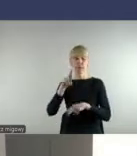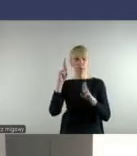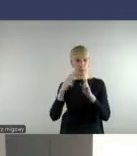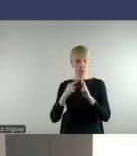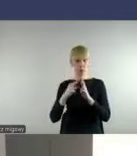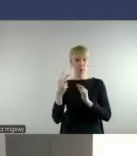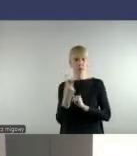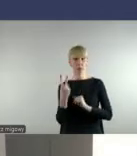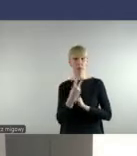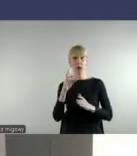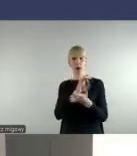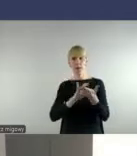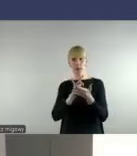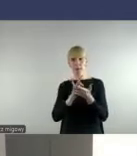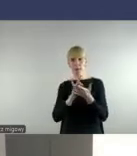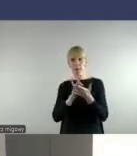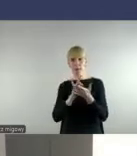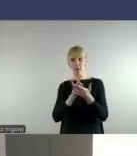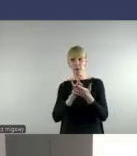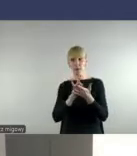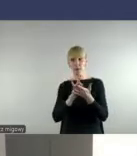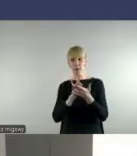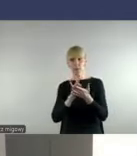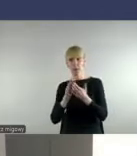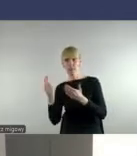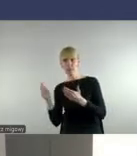the framework of the agreement, we have two municipalities